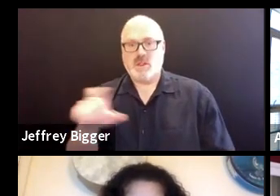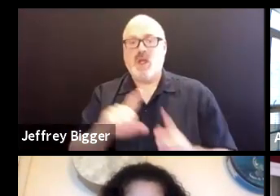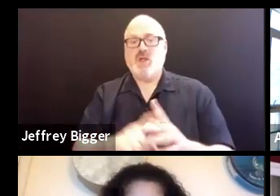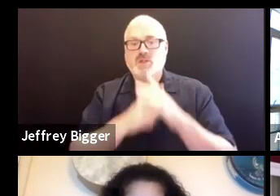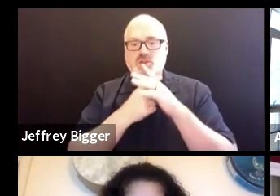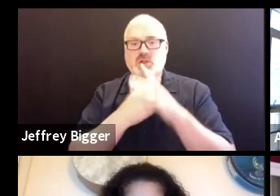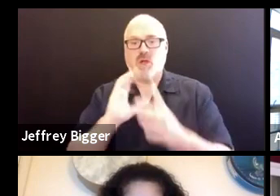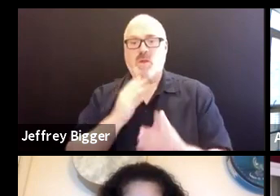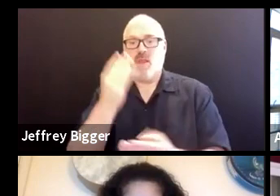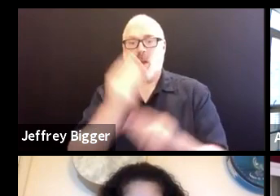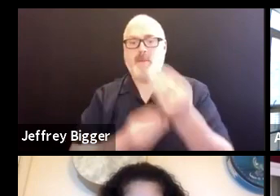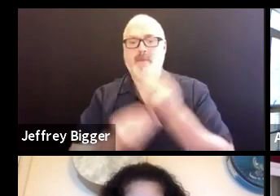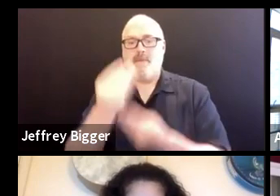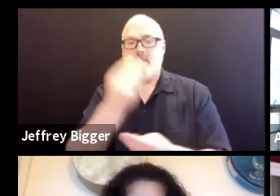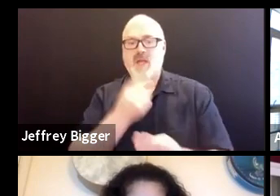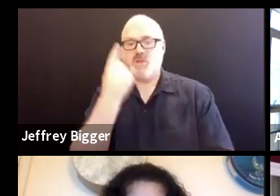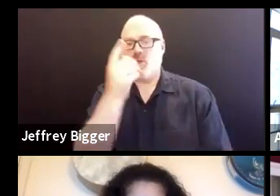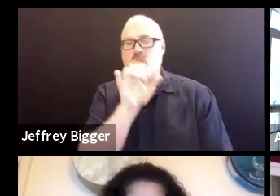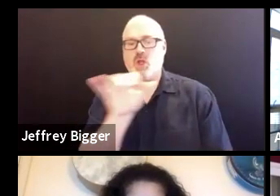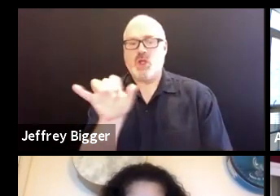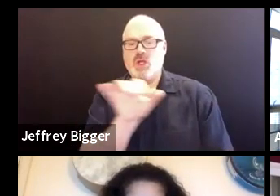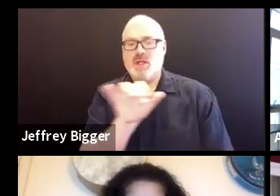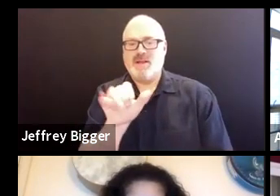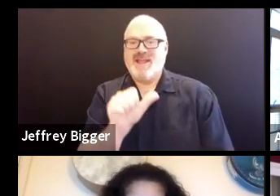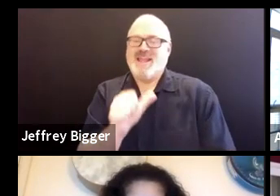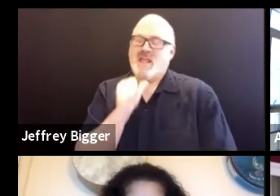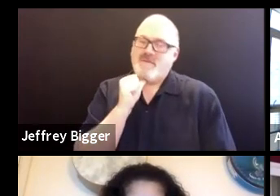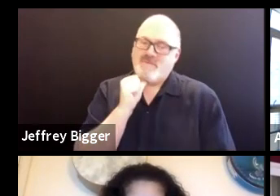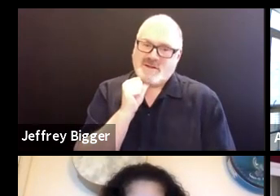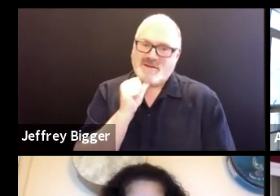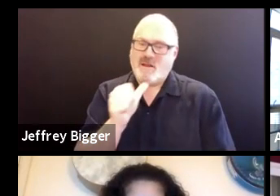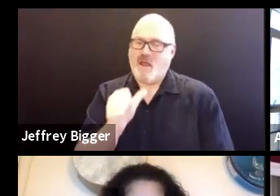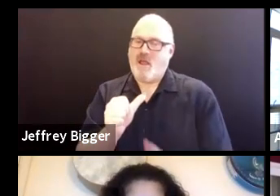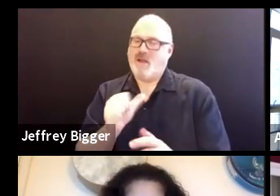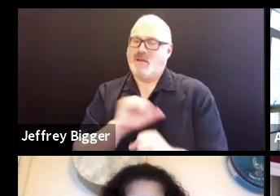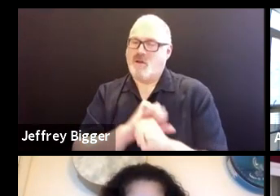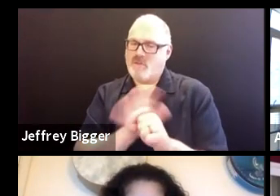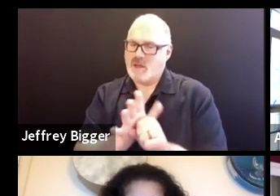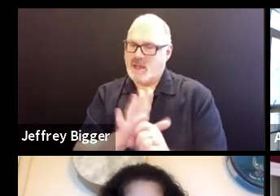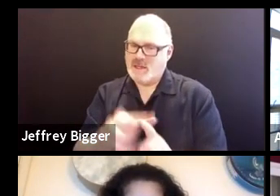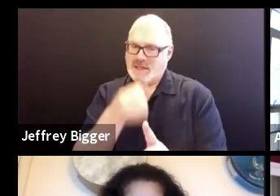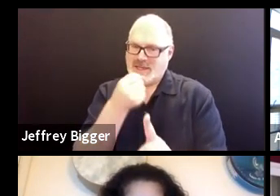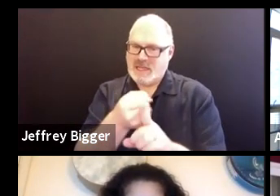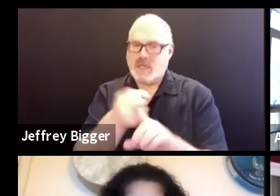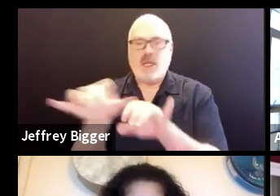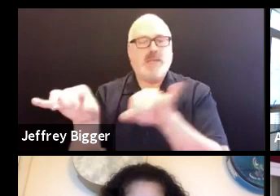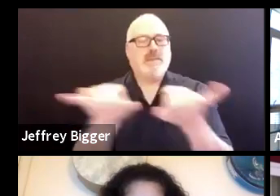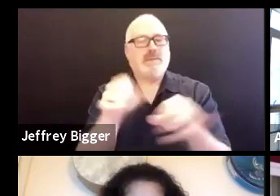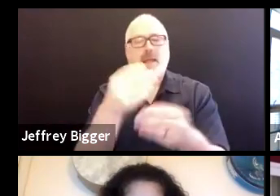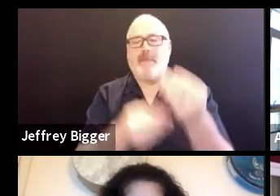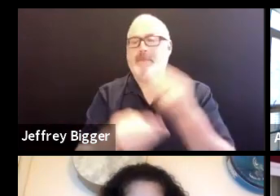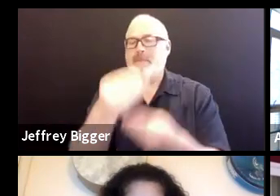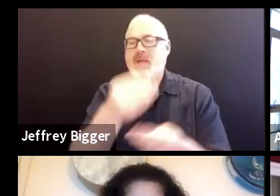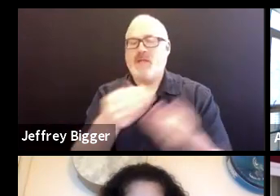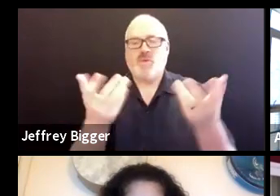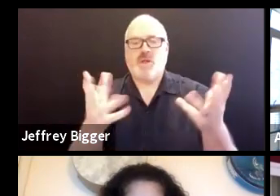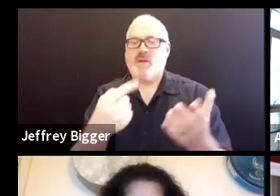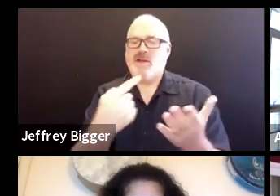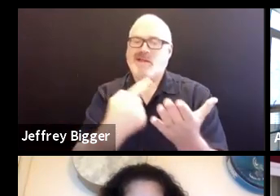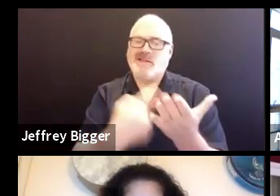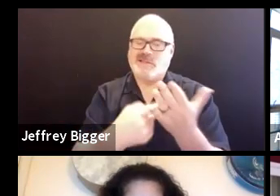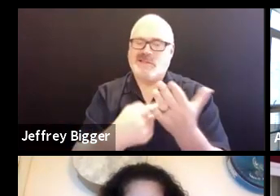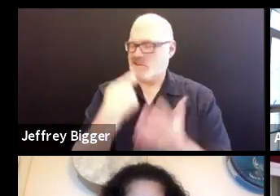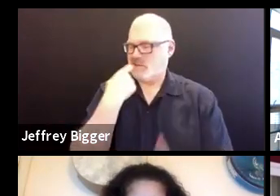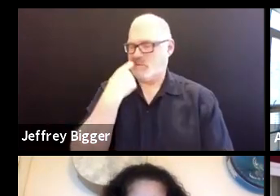our budget would have looked like were it not for COVID-19. And this is the same budget that we talked to you about in April